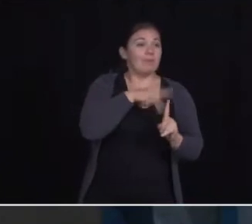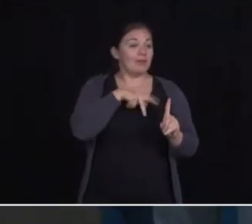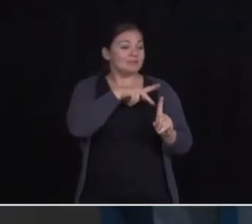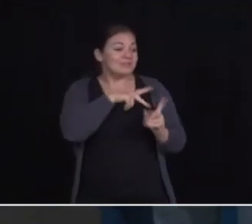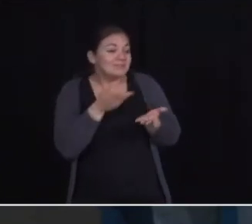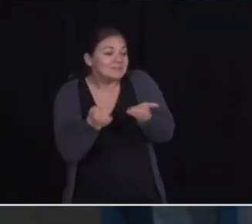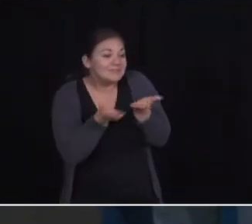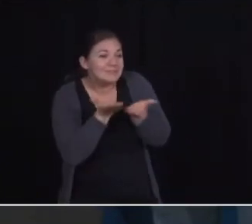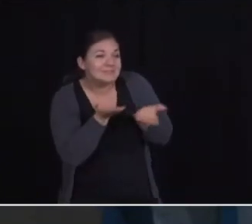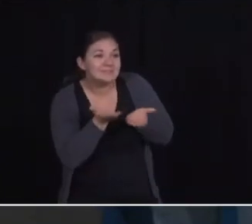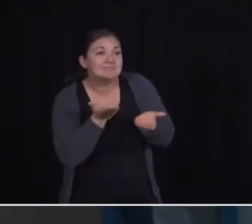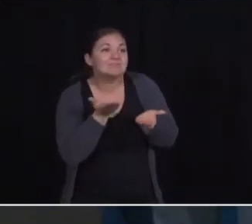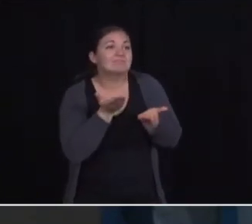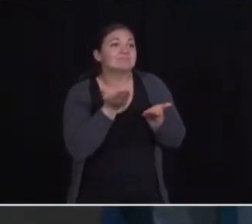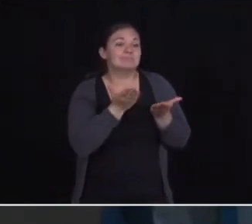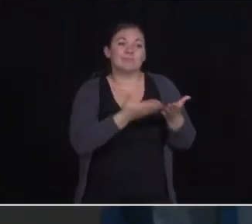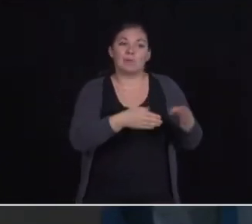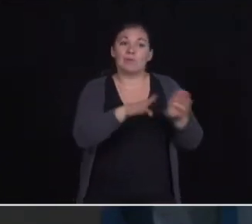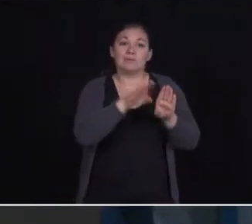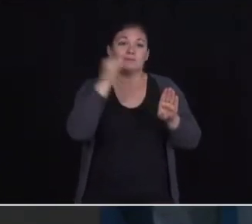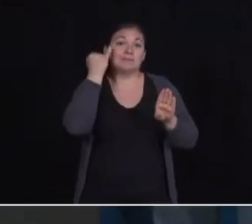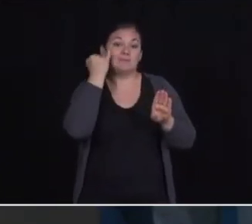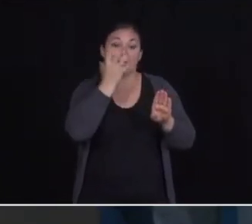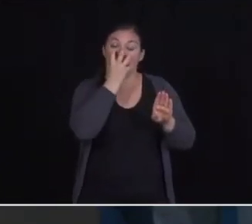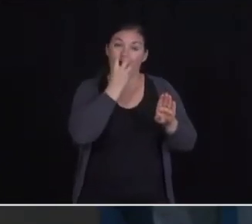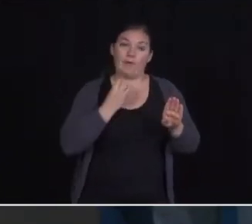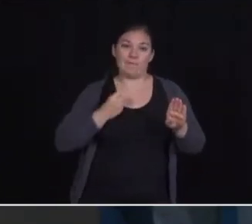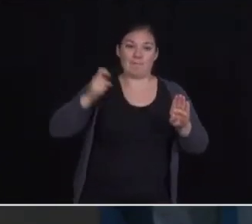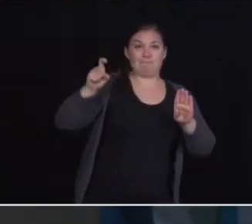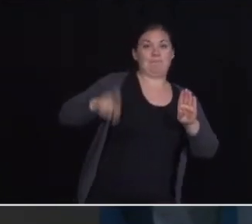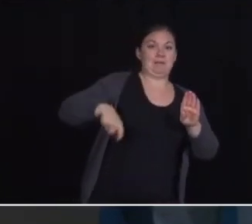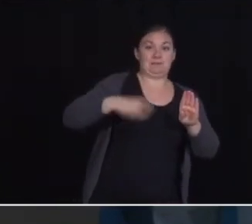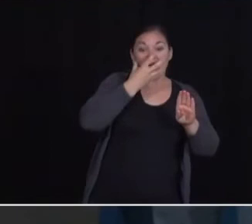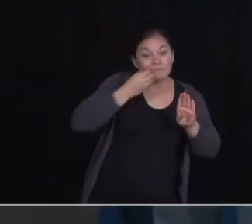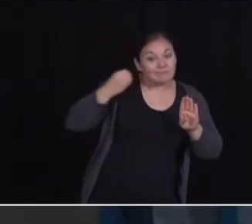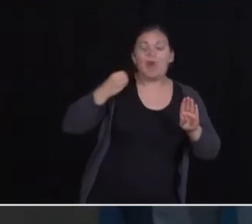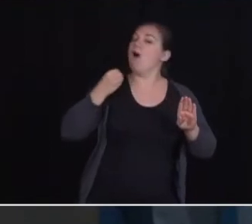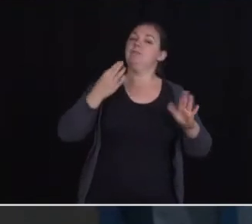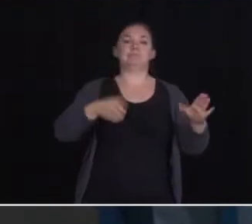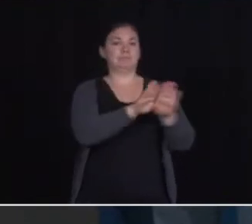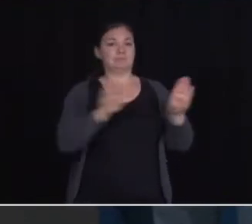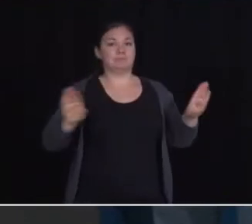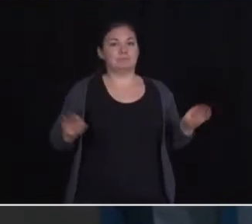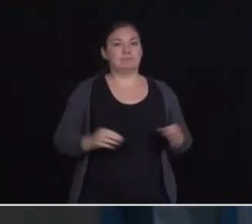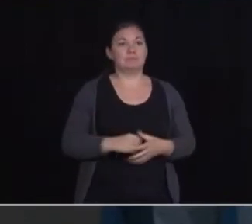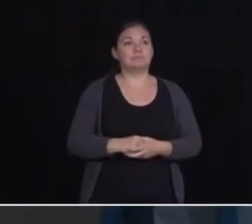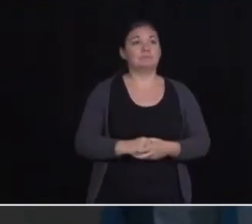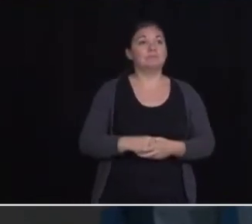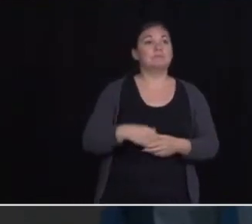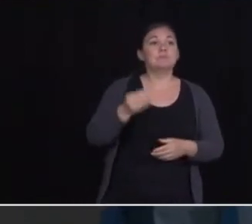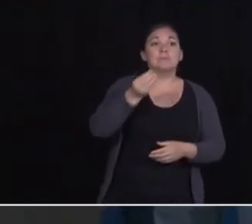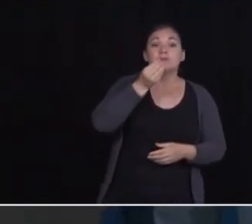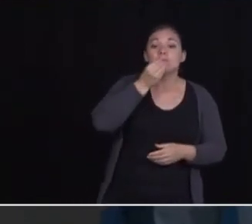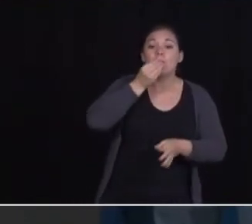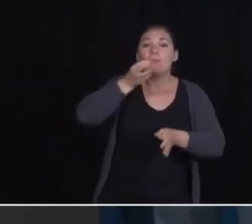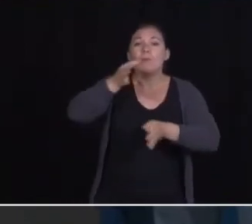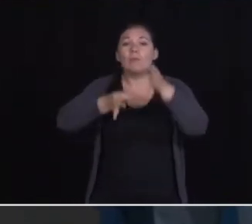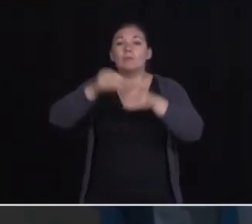the service. Food courts and indoor dining at malls must be closed, except for